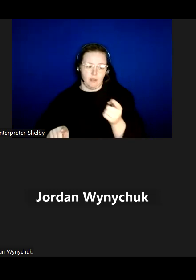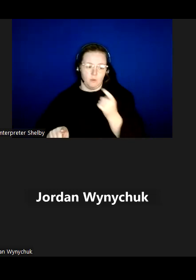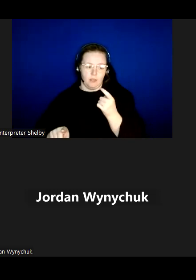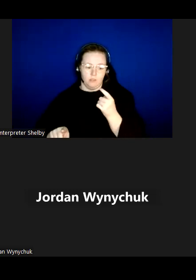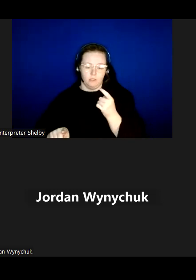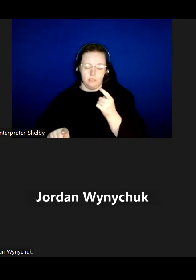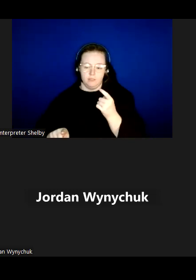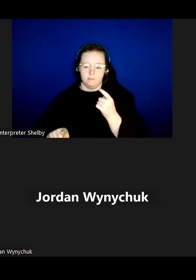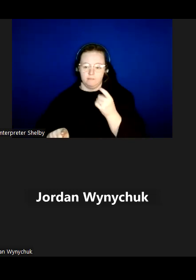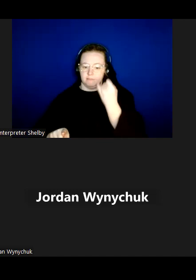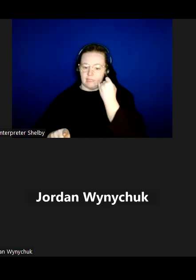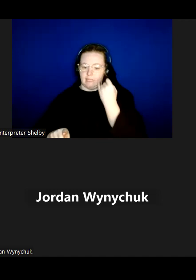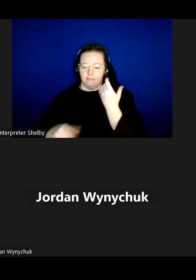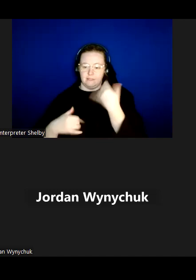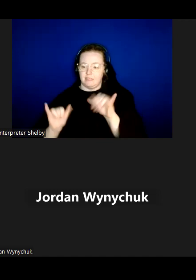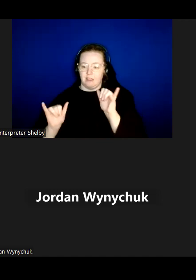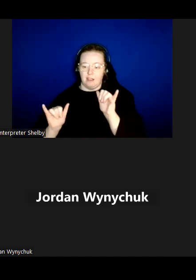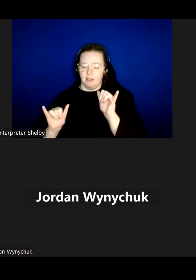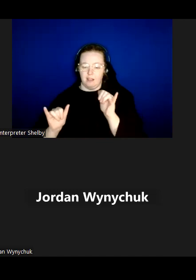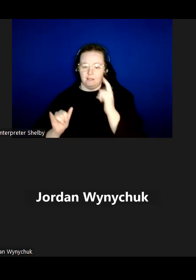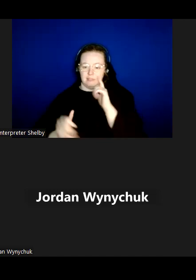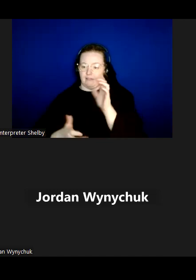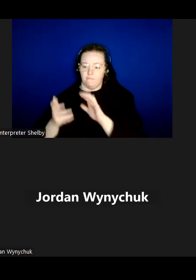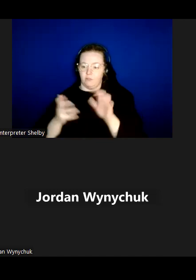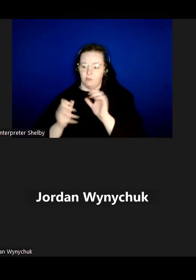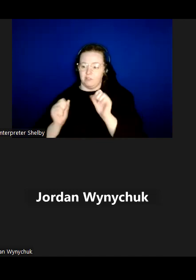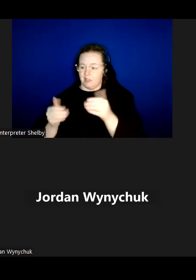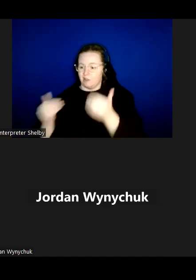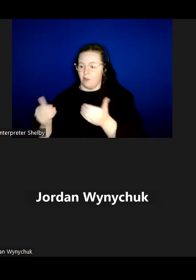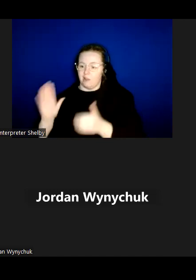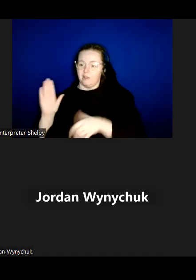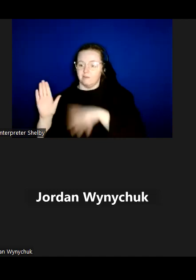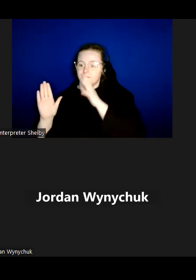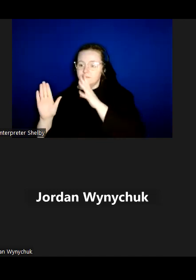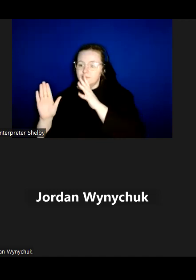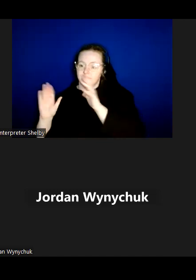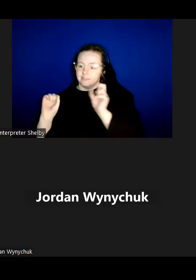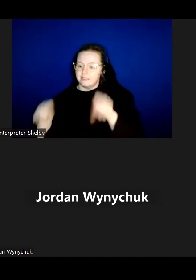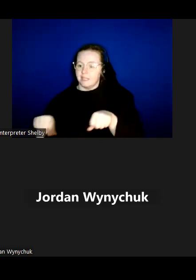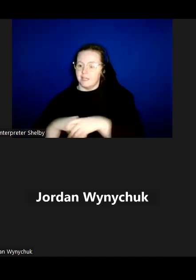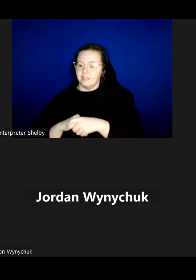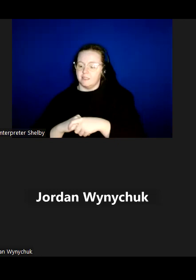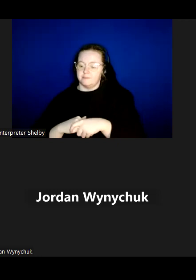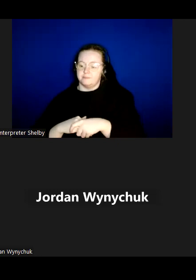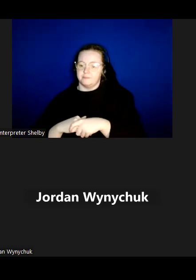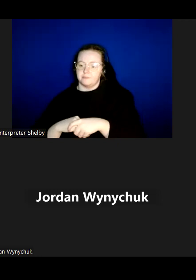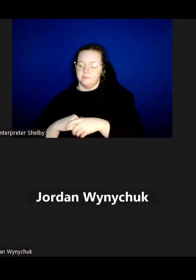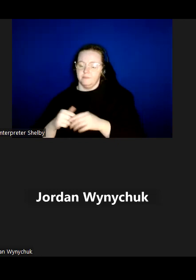for that individual. If it's not, again, I please welcome you to take yourself off mute and ask or additional